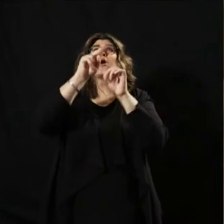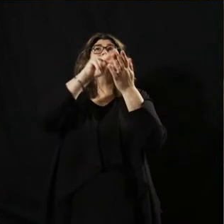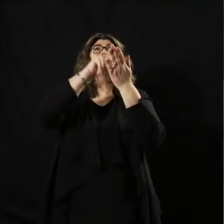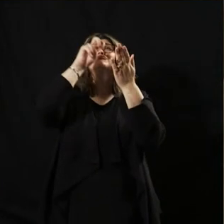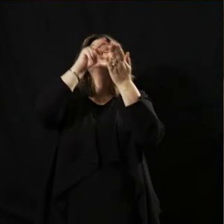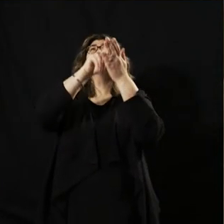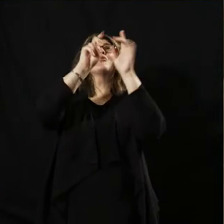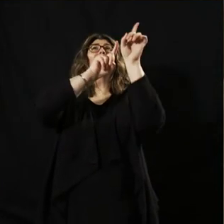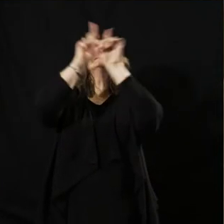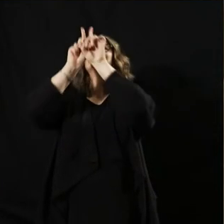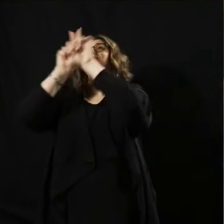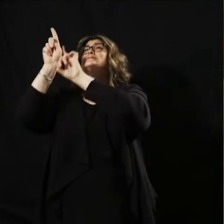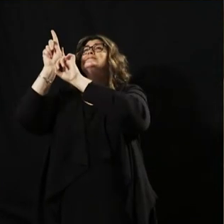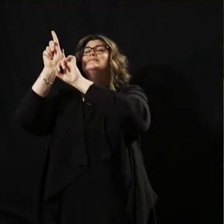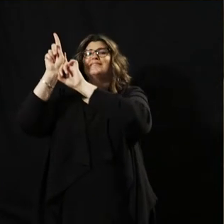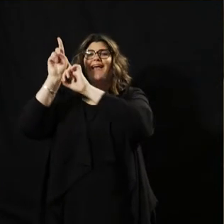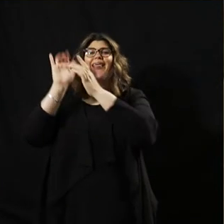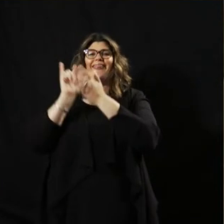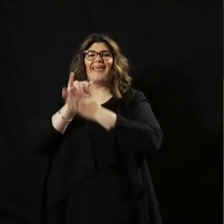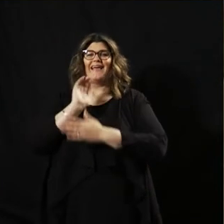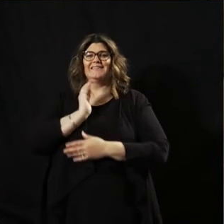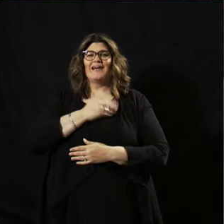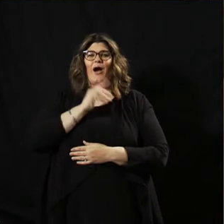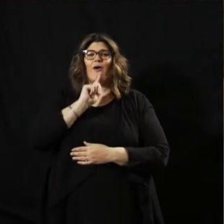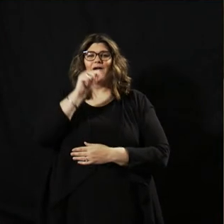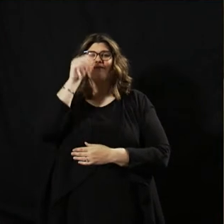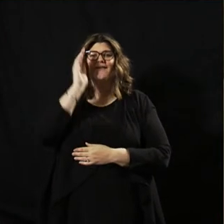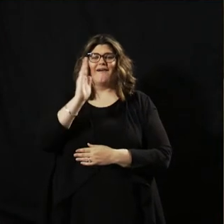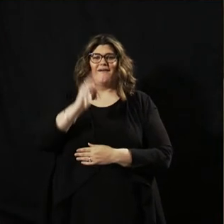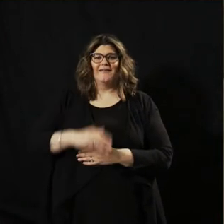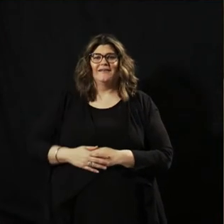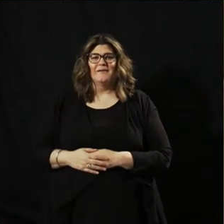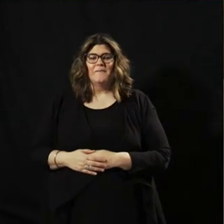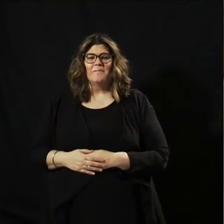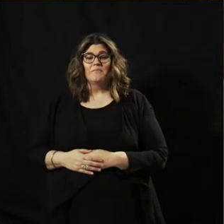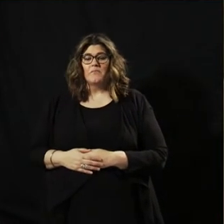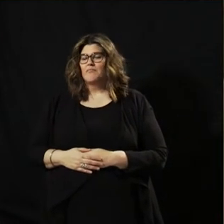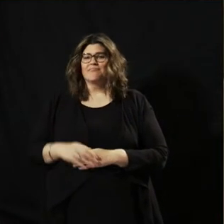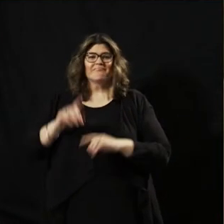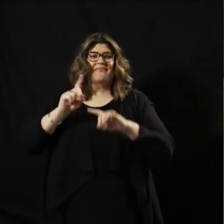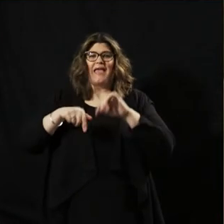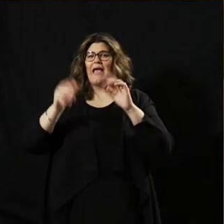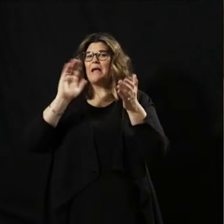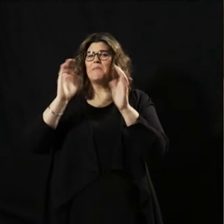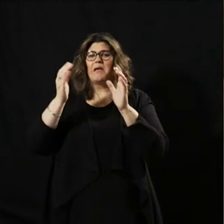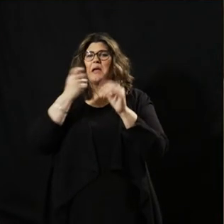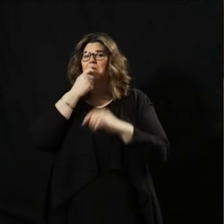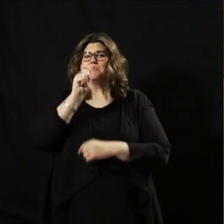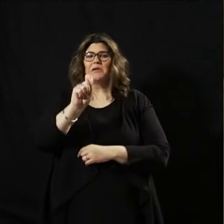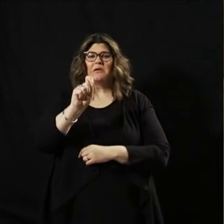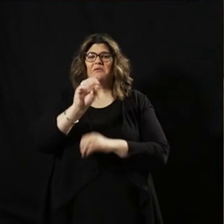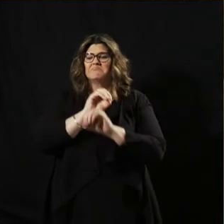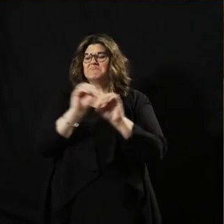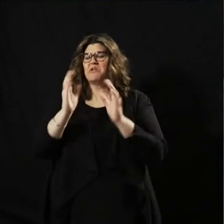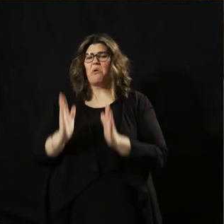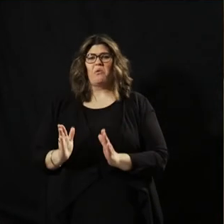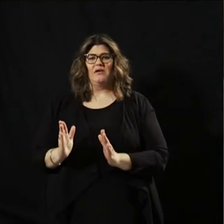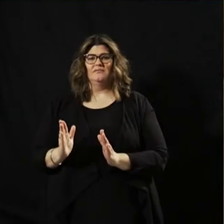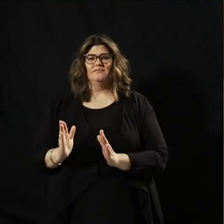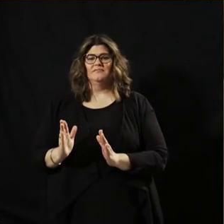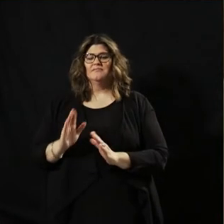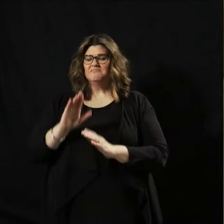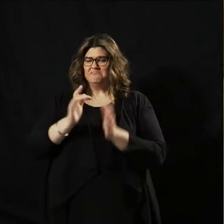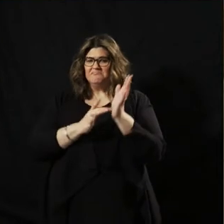Such is our God. No other is to be compared to him. He has traced